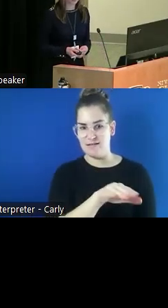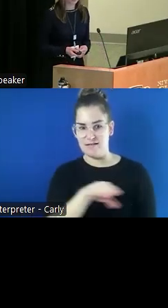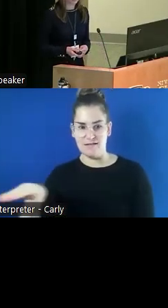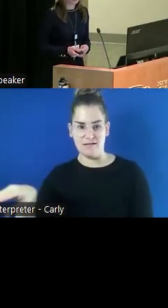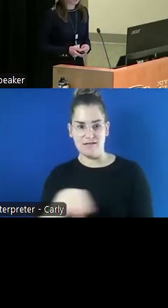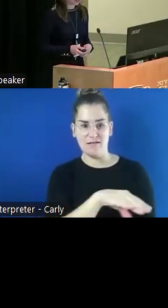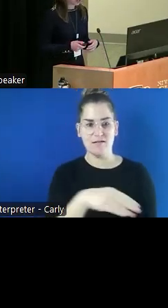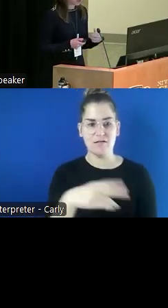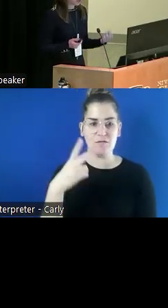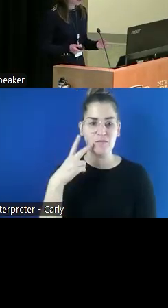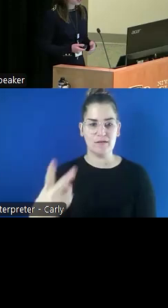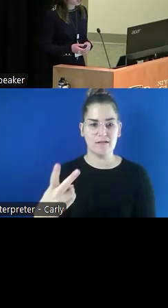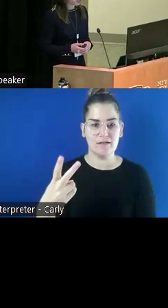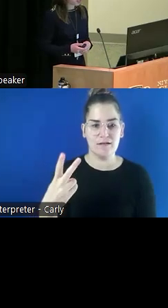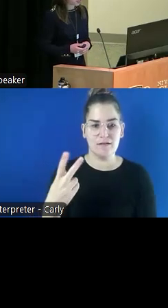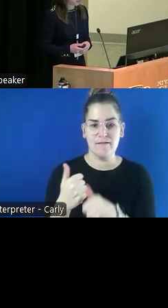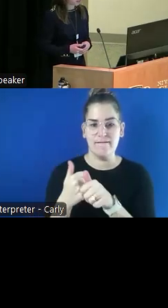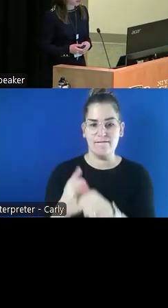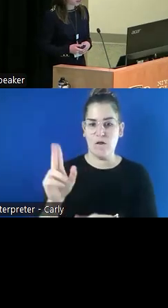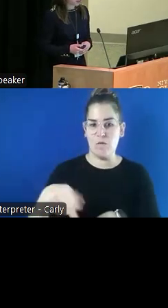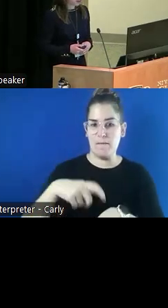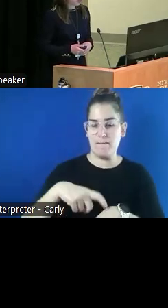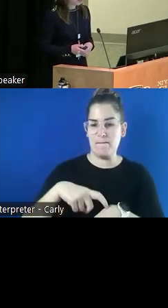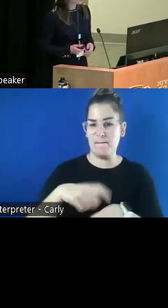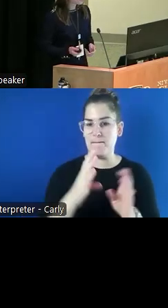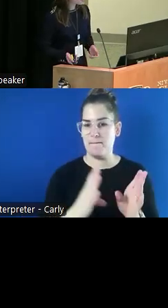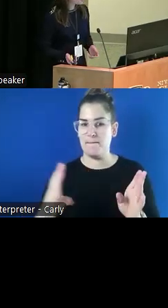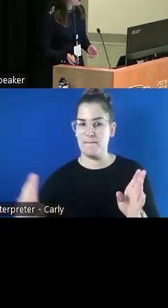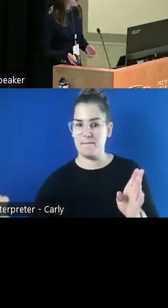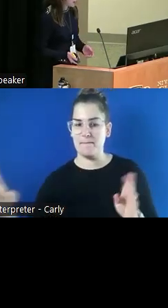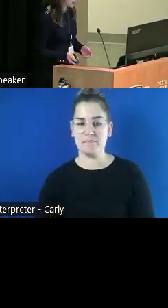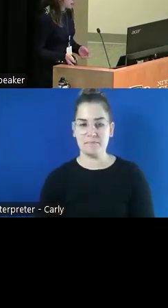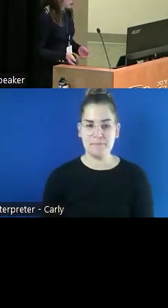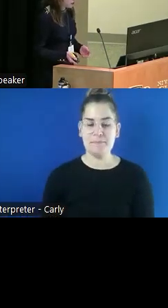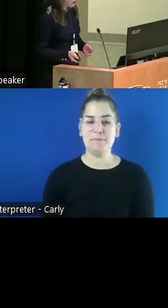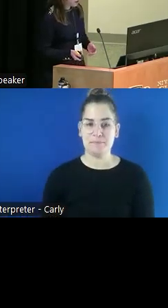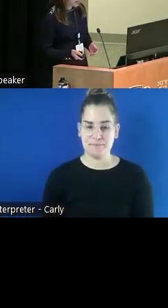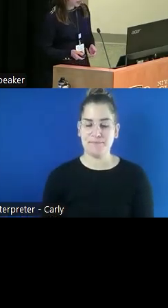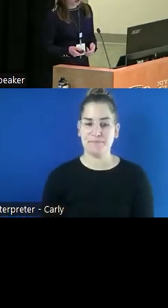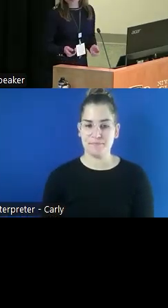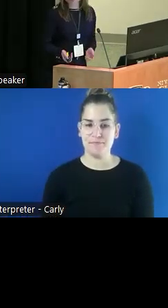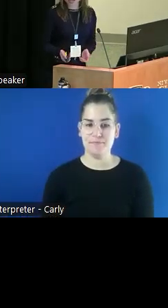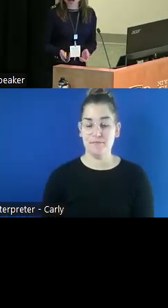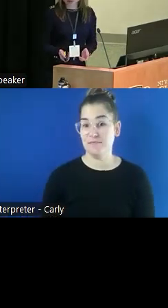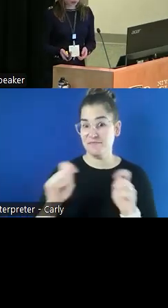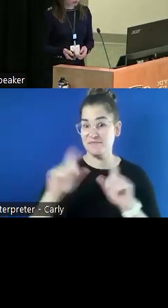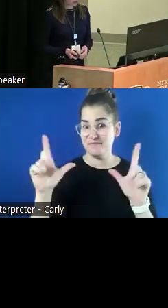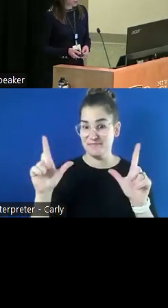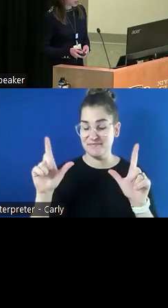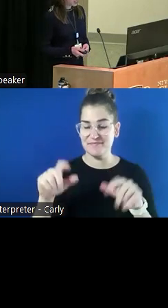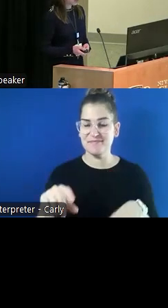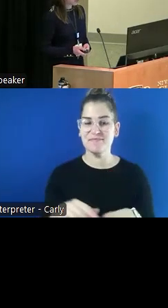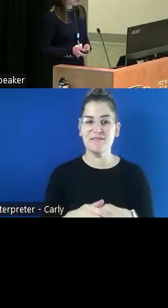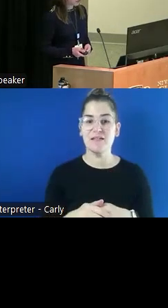were used in this study. So to our surprise, we found that in the overall sample,